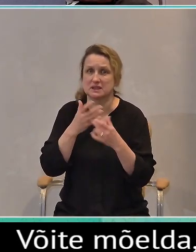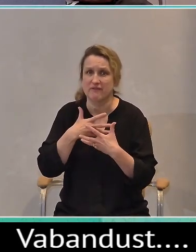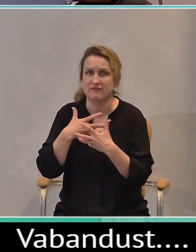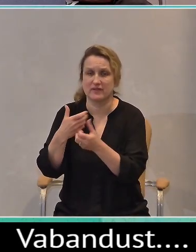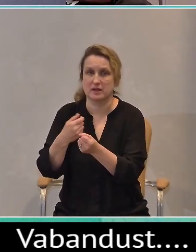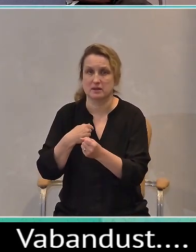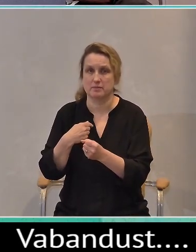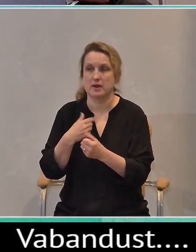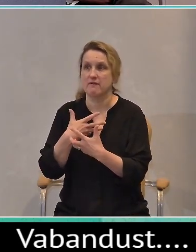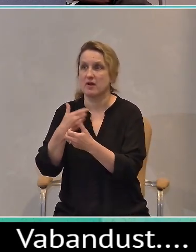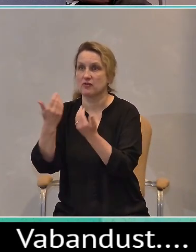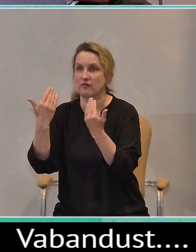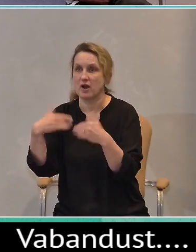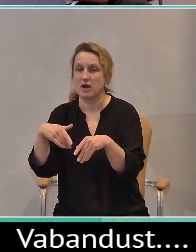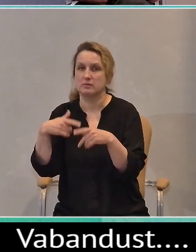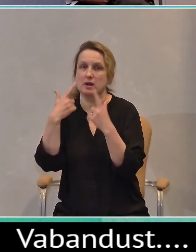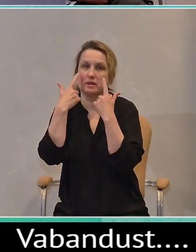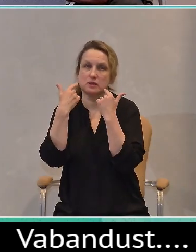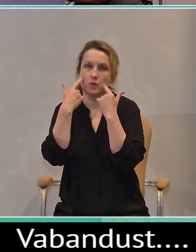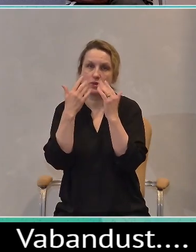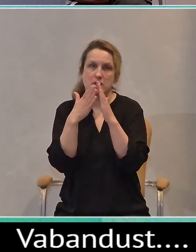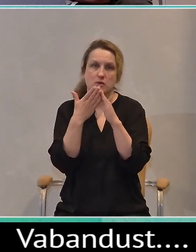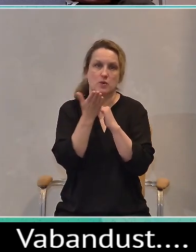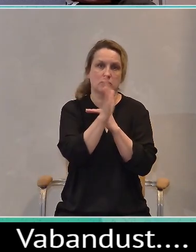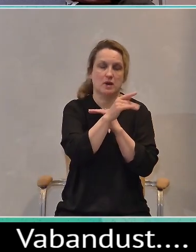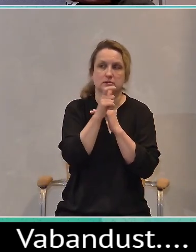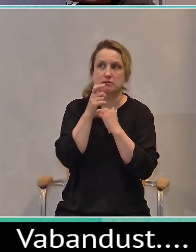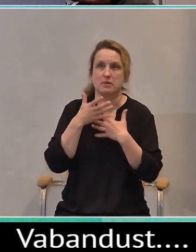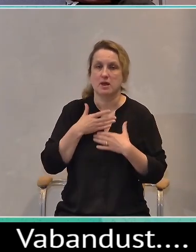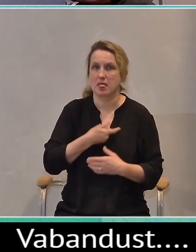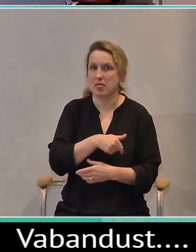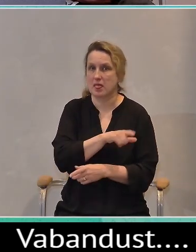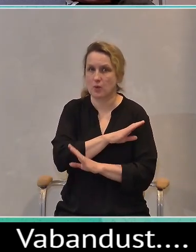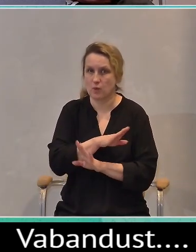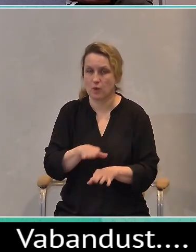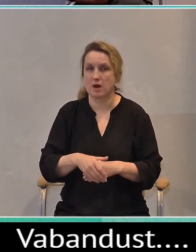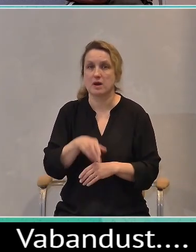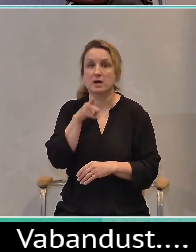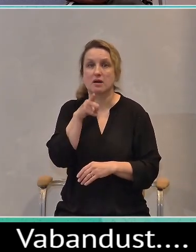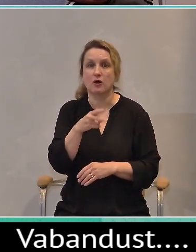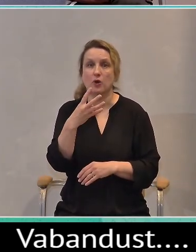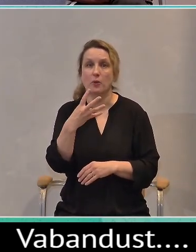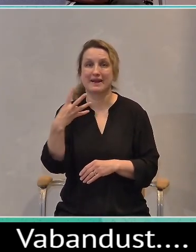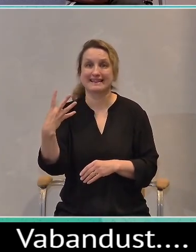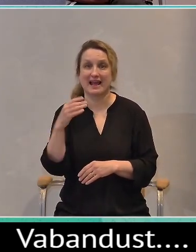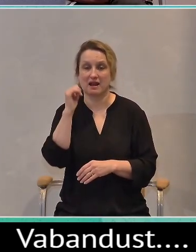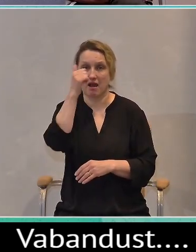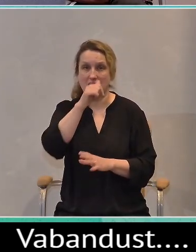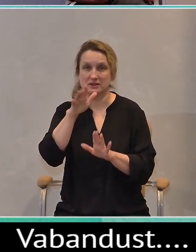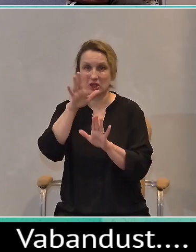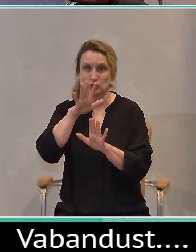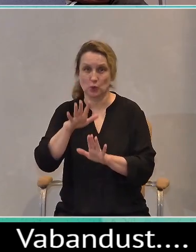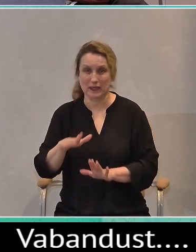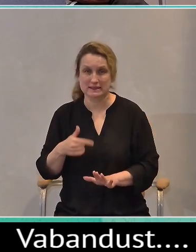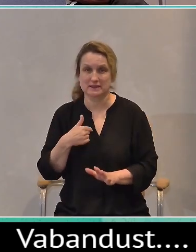be heard. I remember that after every doctor's appointment, I came home and said that I couldn't do it anymore. I was